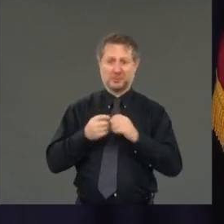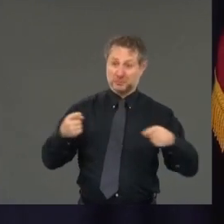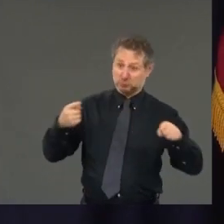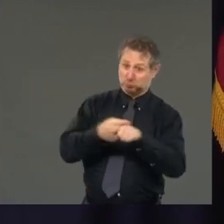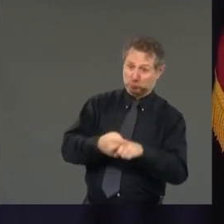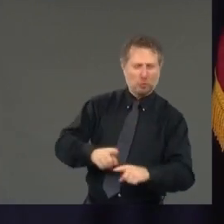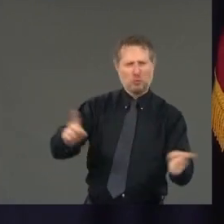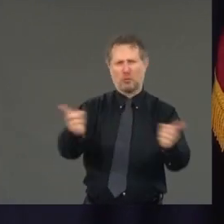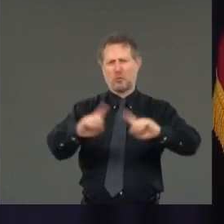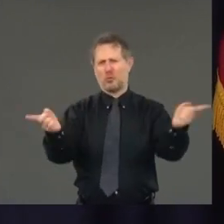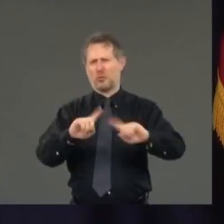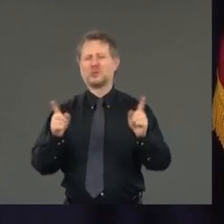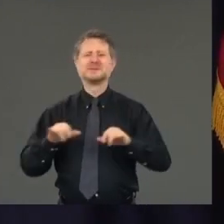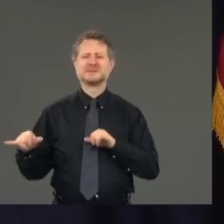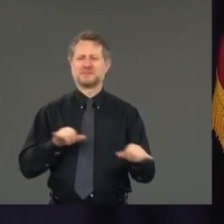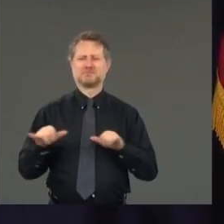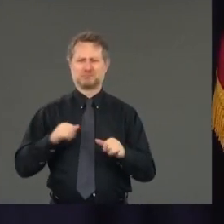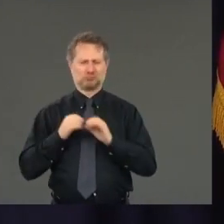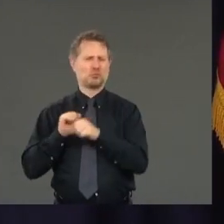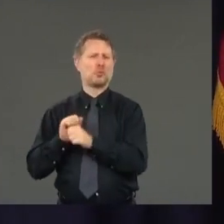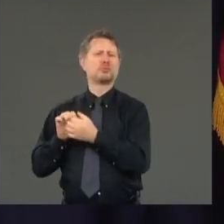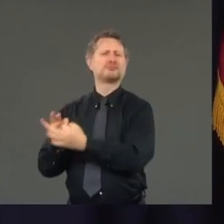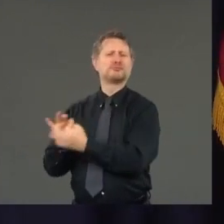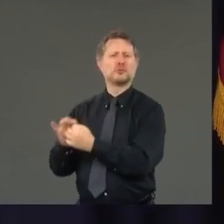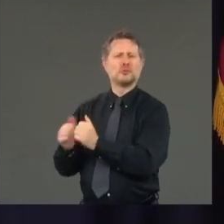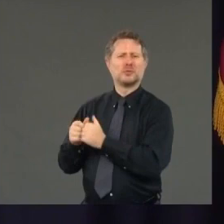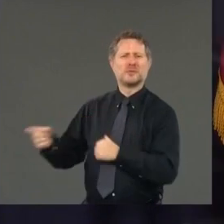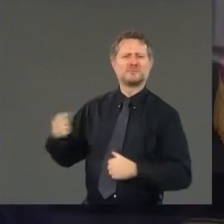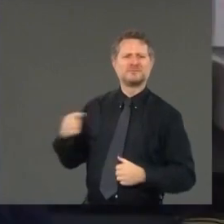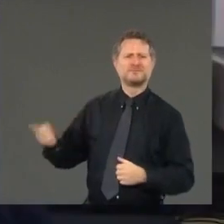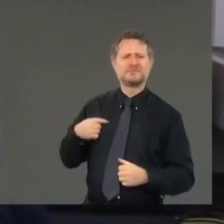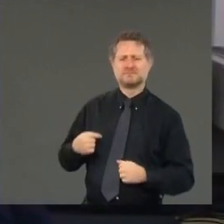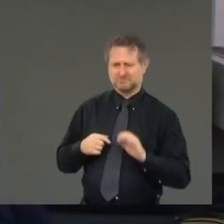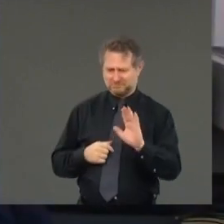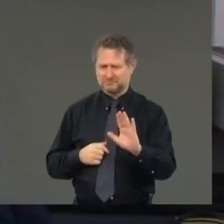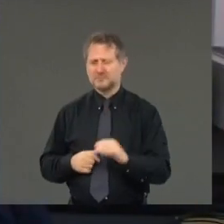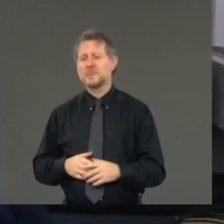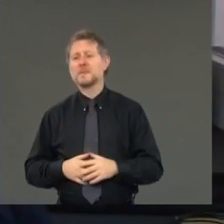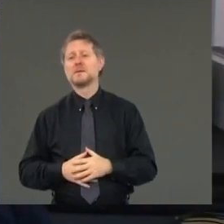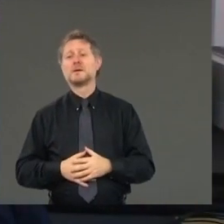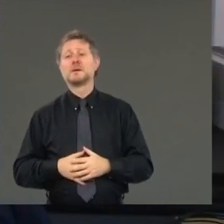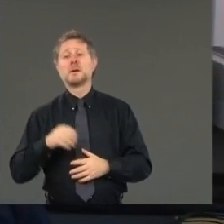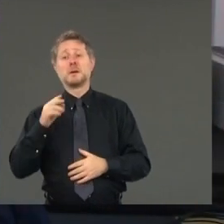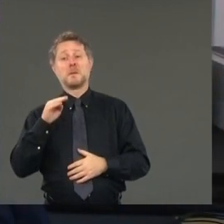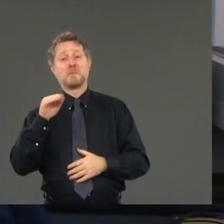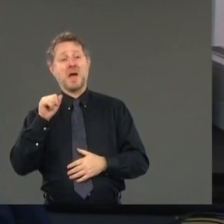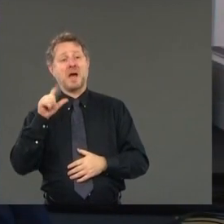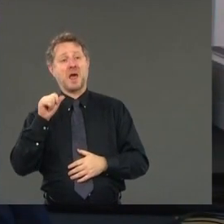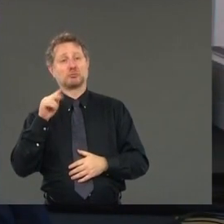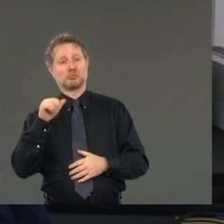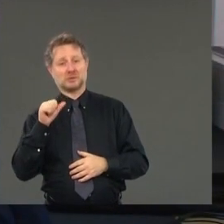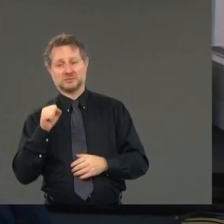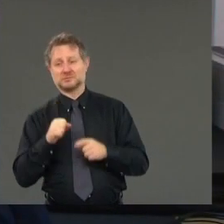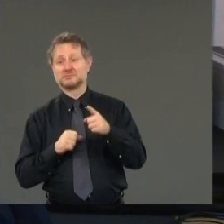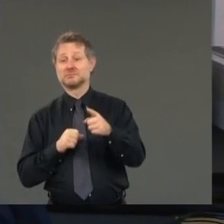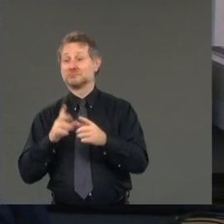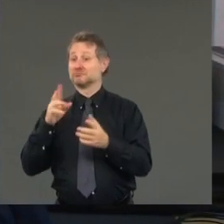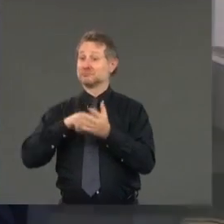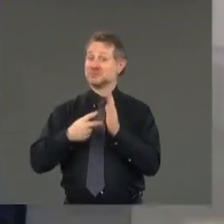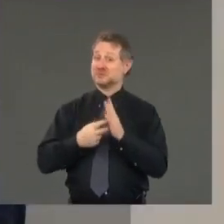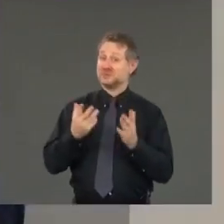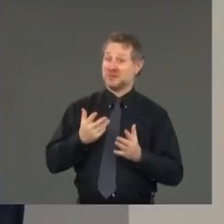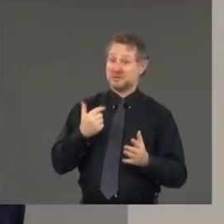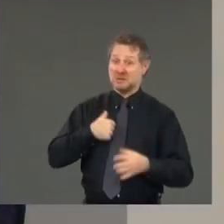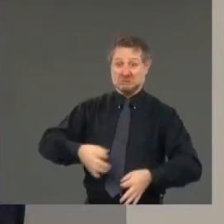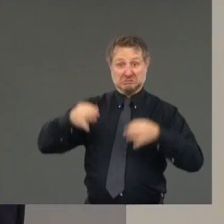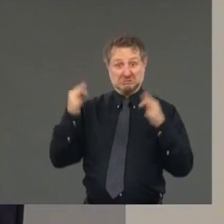one another. And we're working very well together on this. There's no daylight. And these are not made up state, not state. This is CDC guidance, which we're